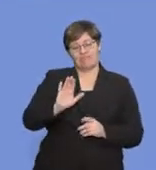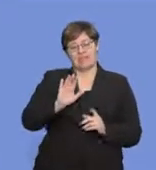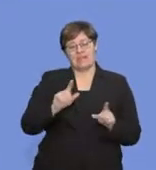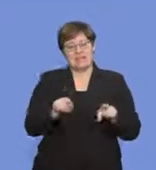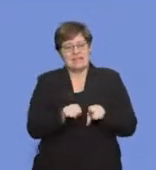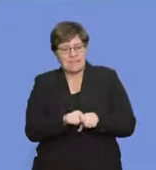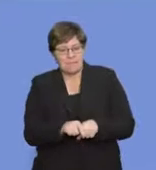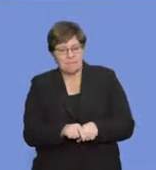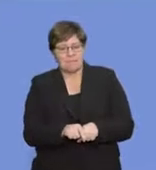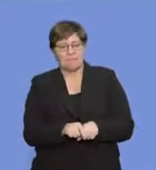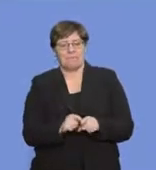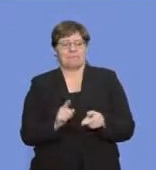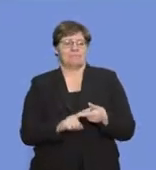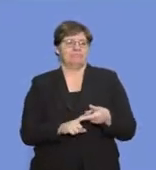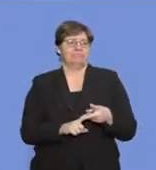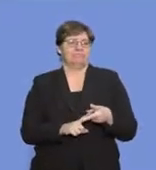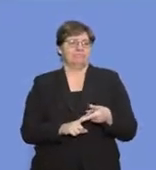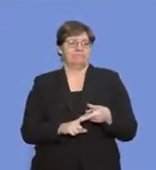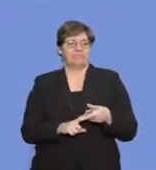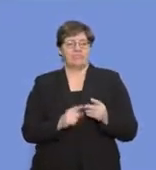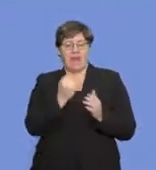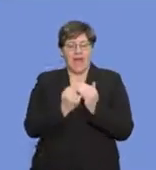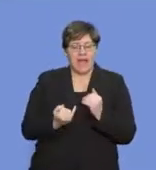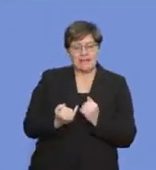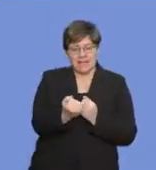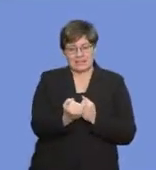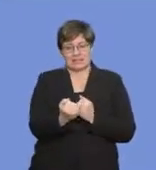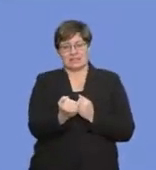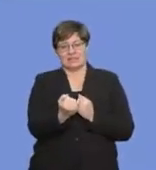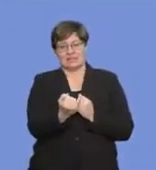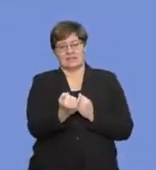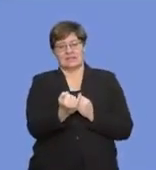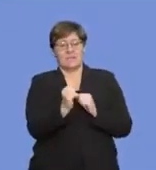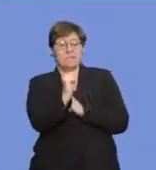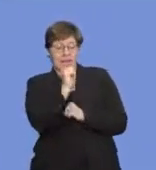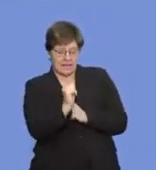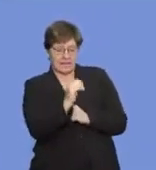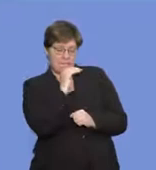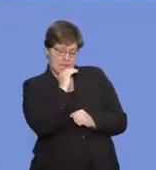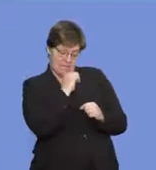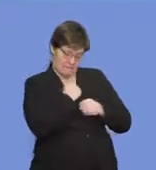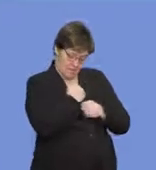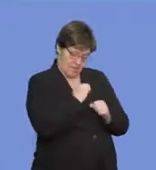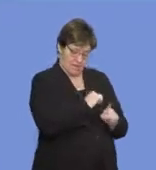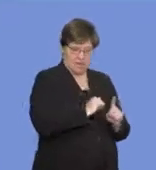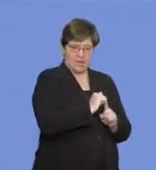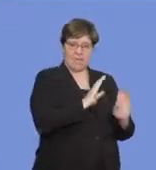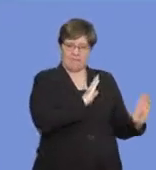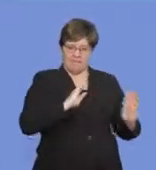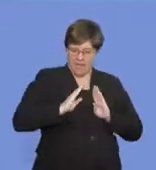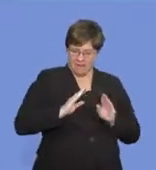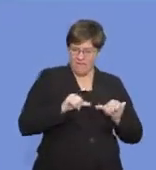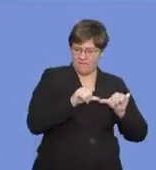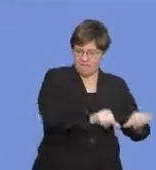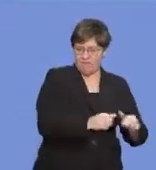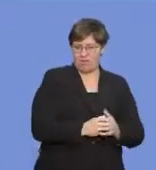place, so they need to have an isolating mechanism. They have behavioral patterns, they